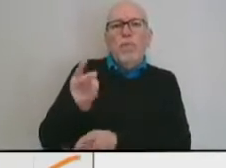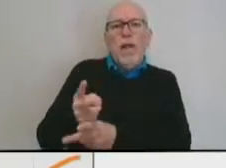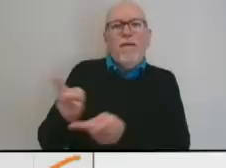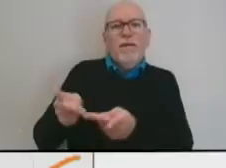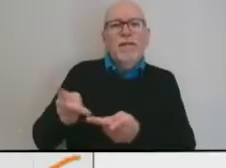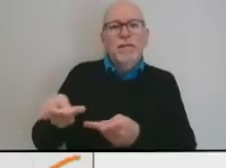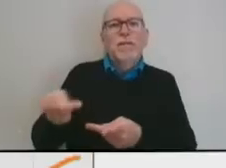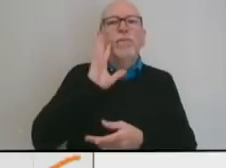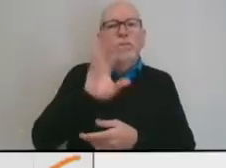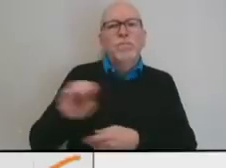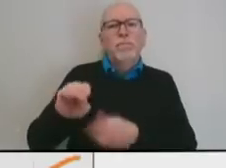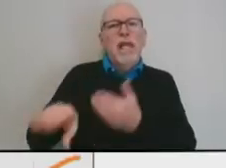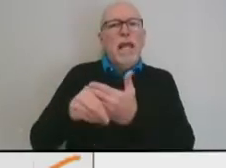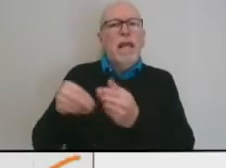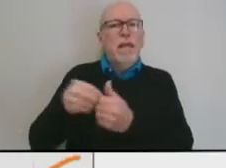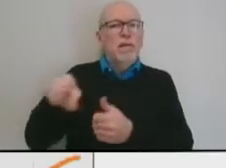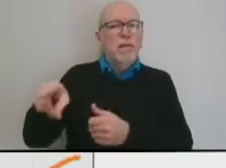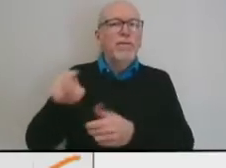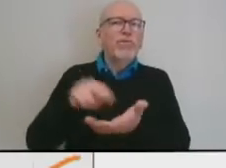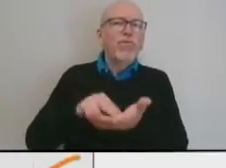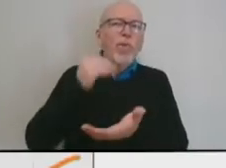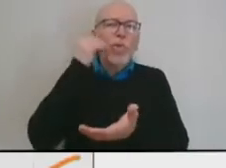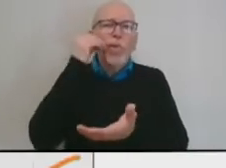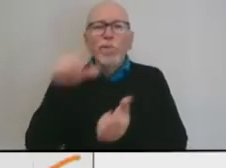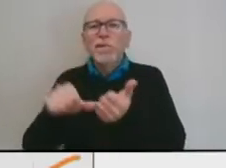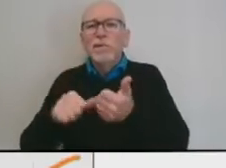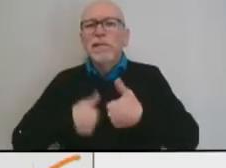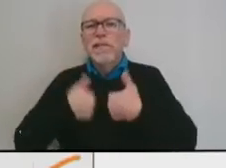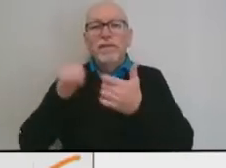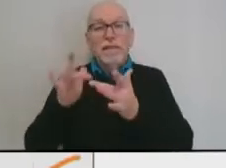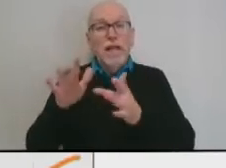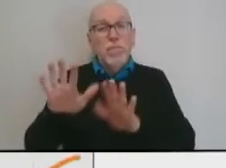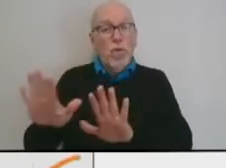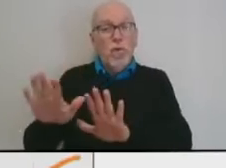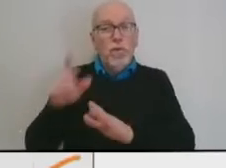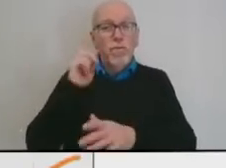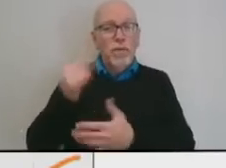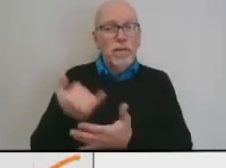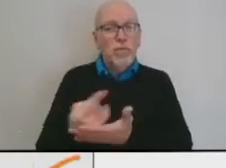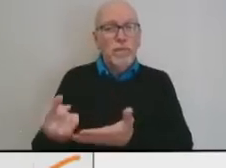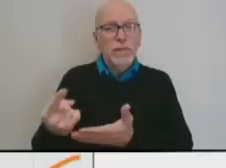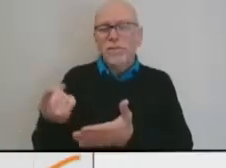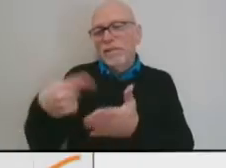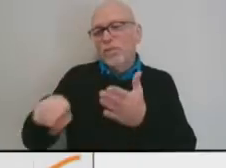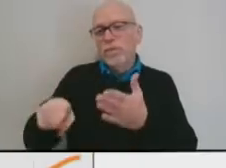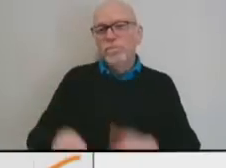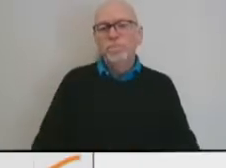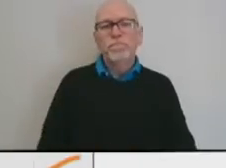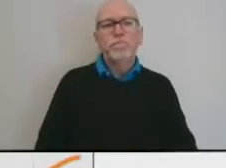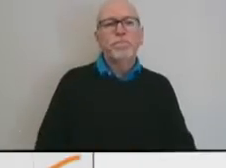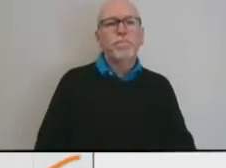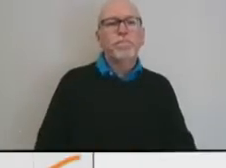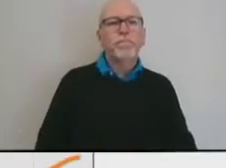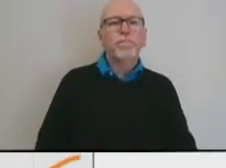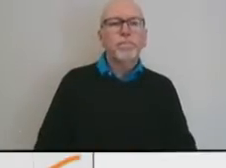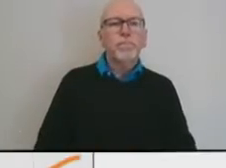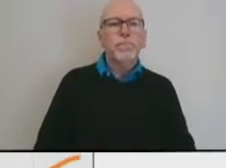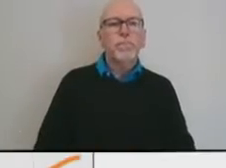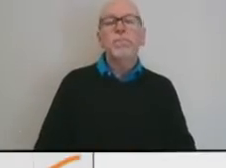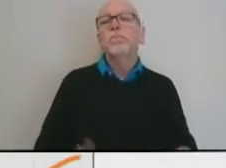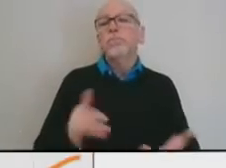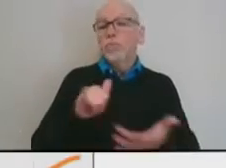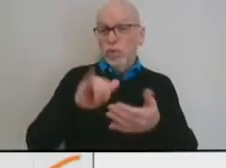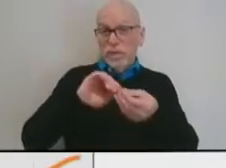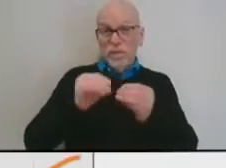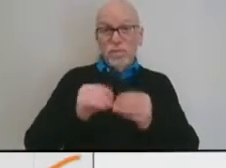They will be added to the long-term care dashboard when it updates next week. These are heartbreaking numbers that